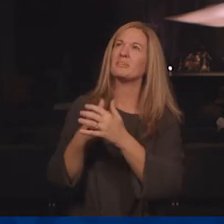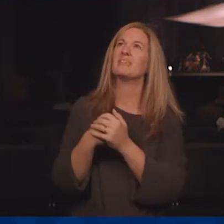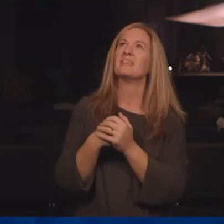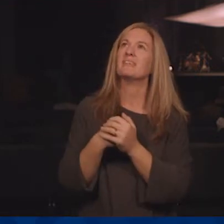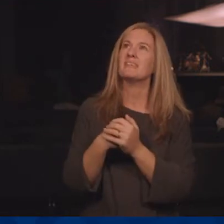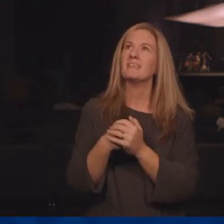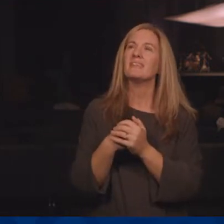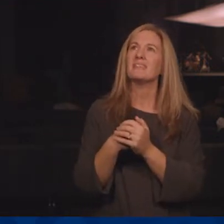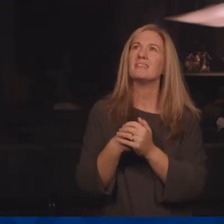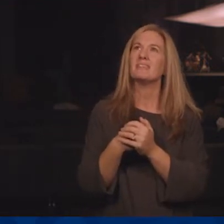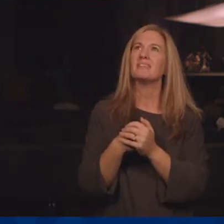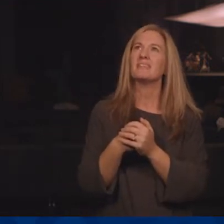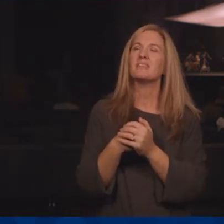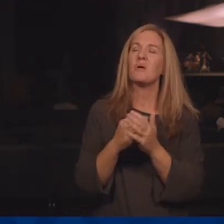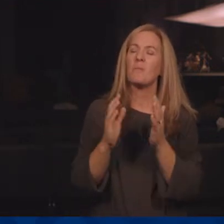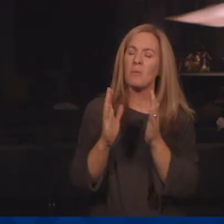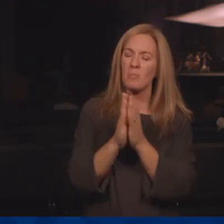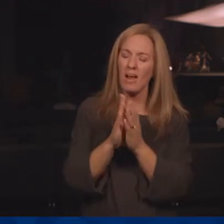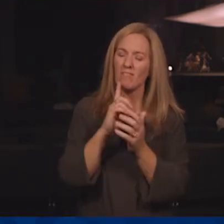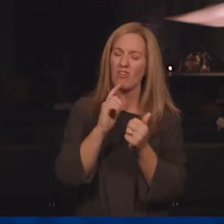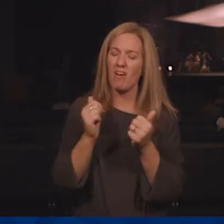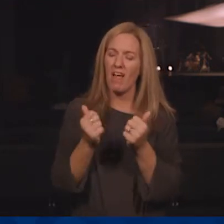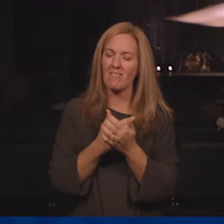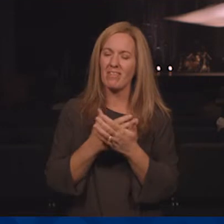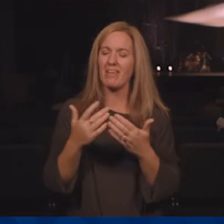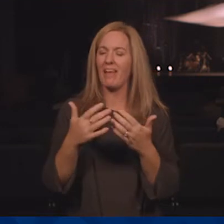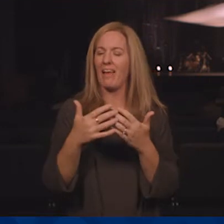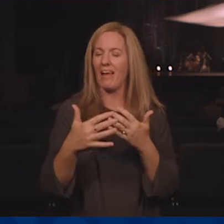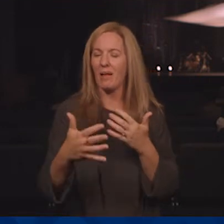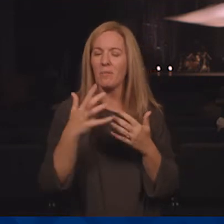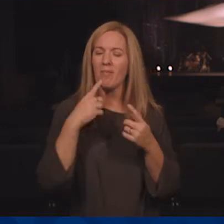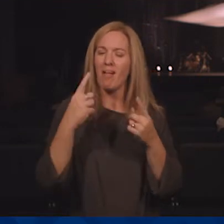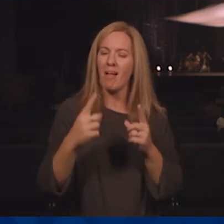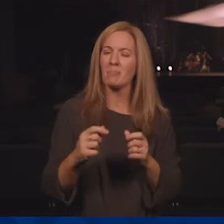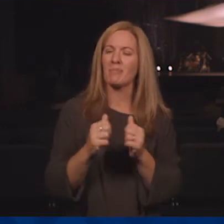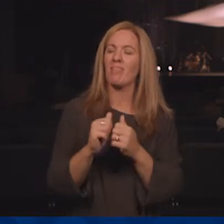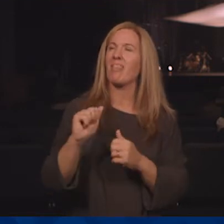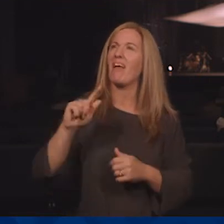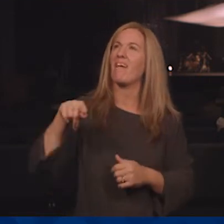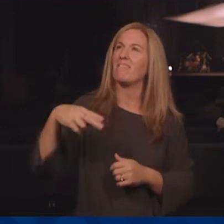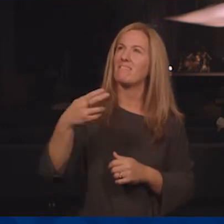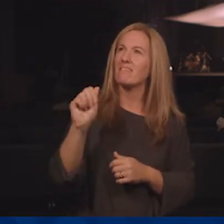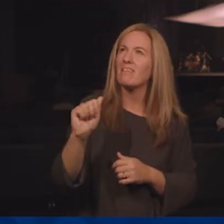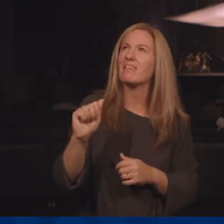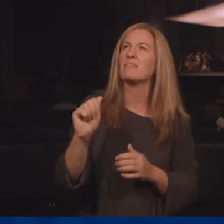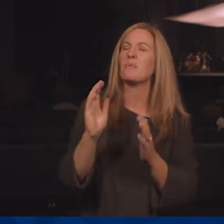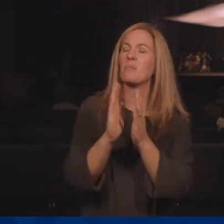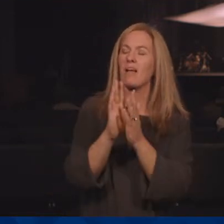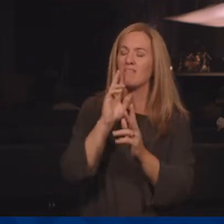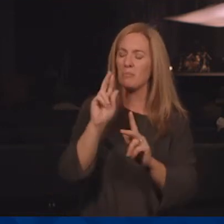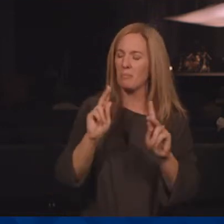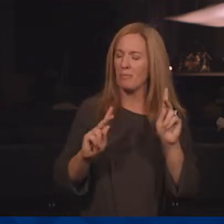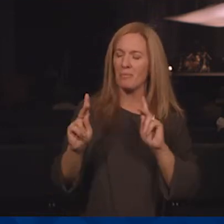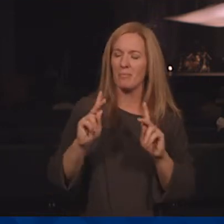God, we pray for all that's to come with Alpha, Lord. We pray for those who are far.